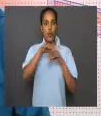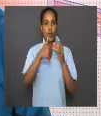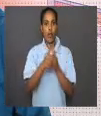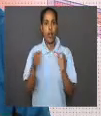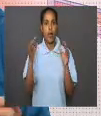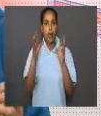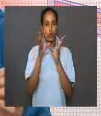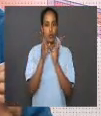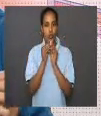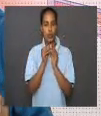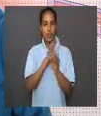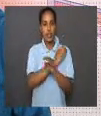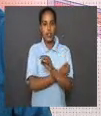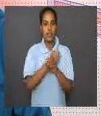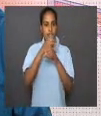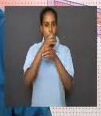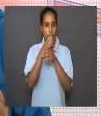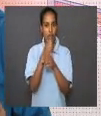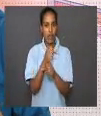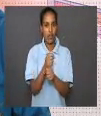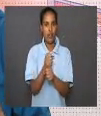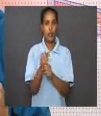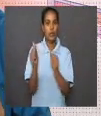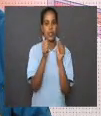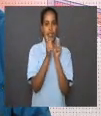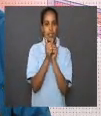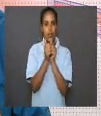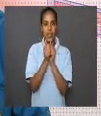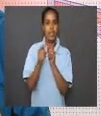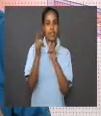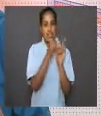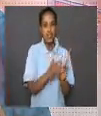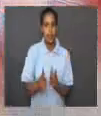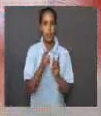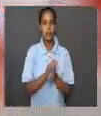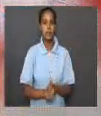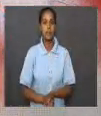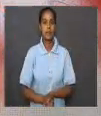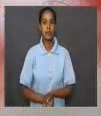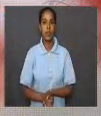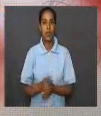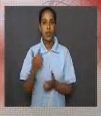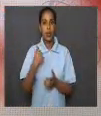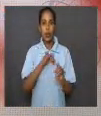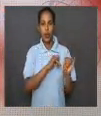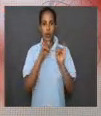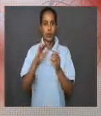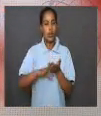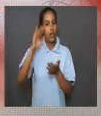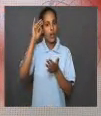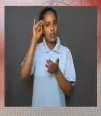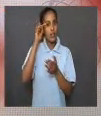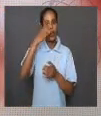of energy that is contained within a system. We also learned